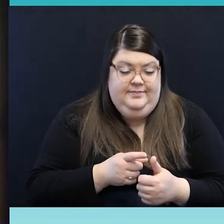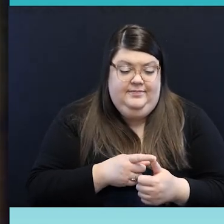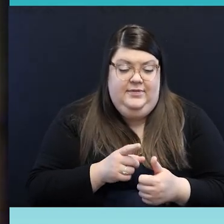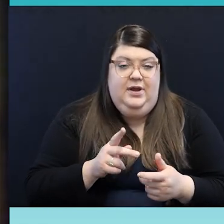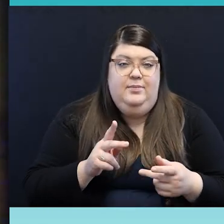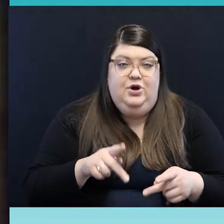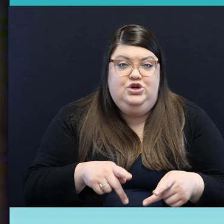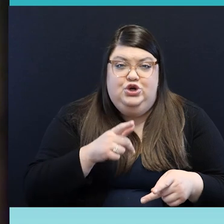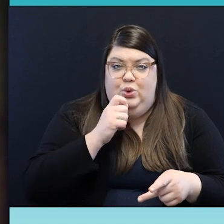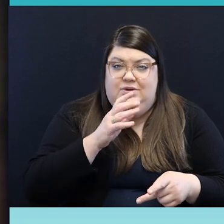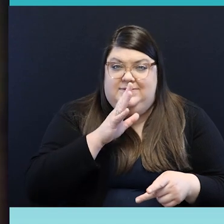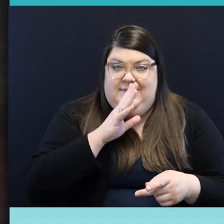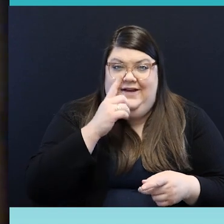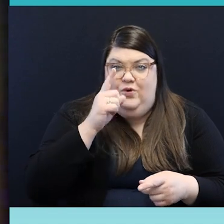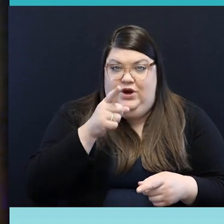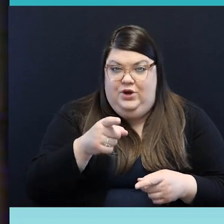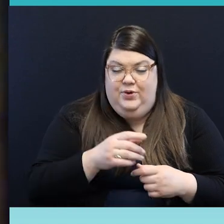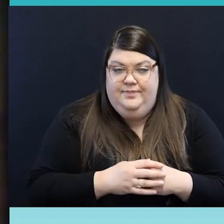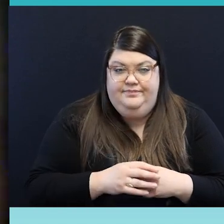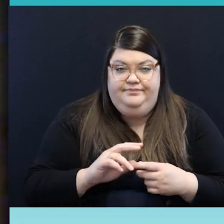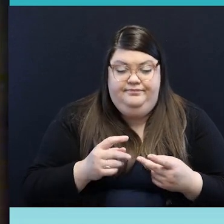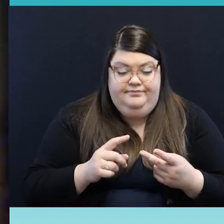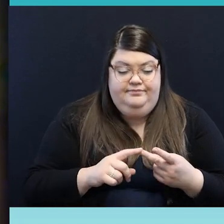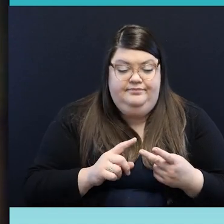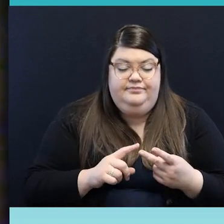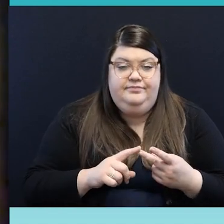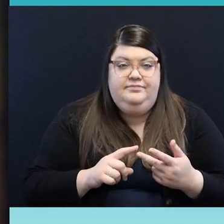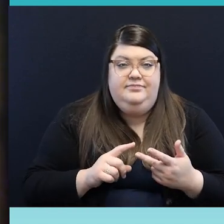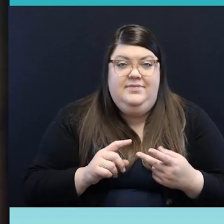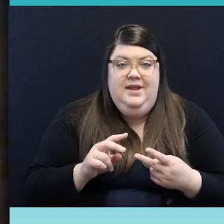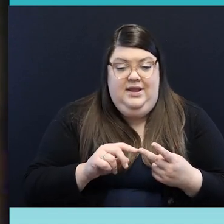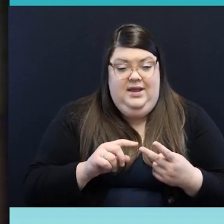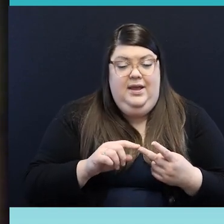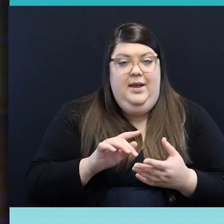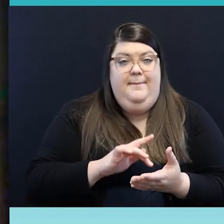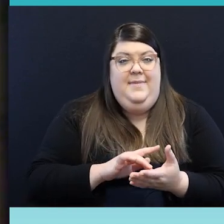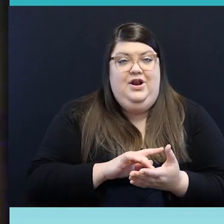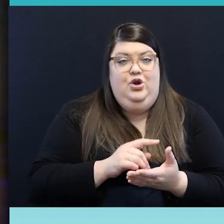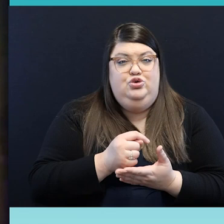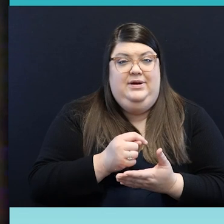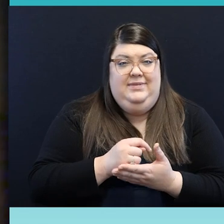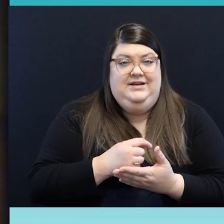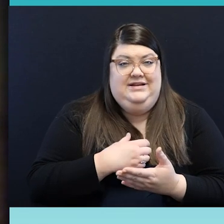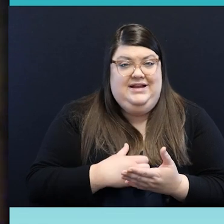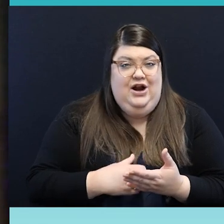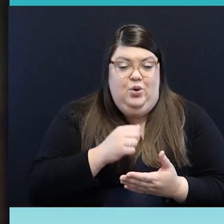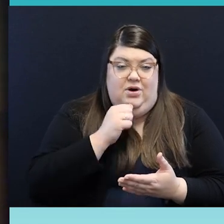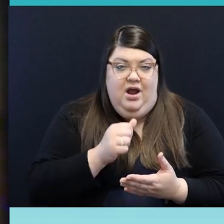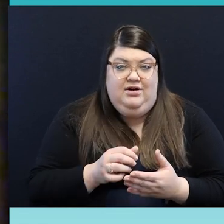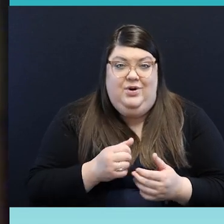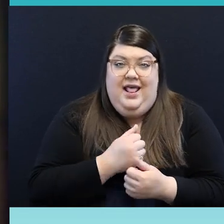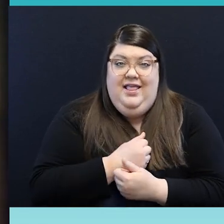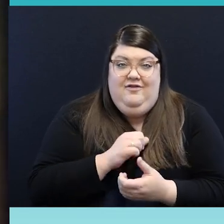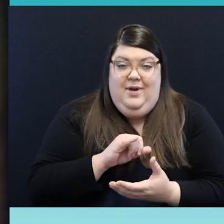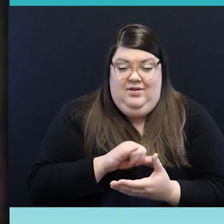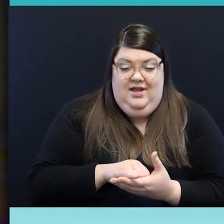the person who will speak for you. Two, the medical treatment that is desired or not. And what I